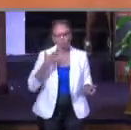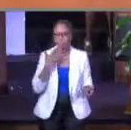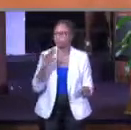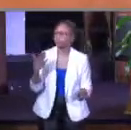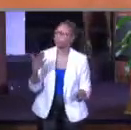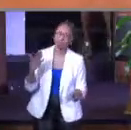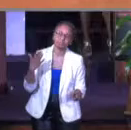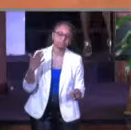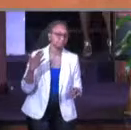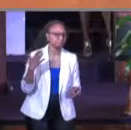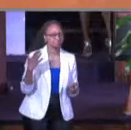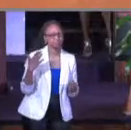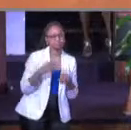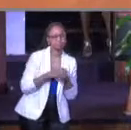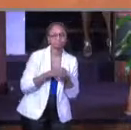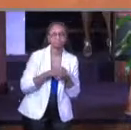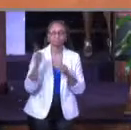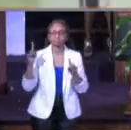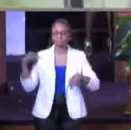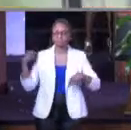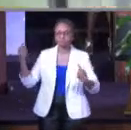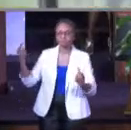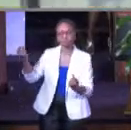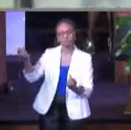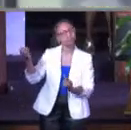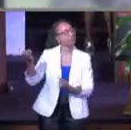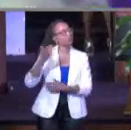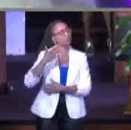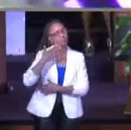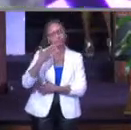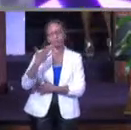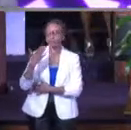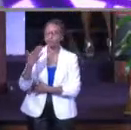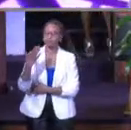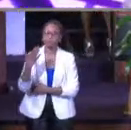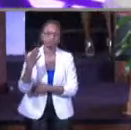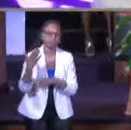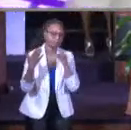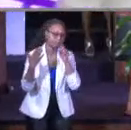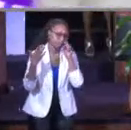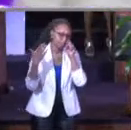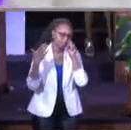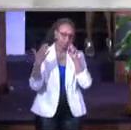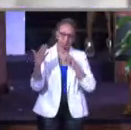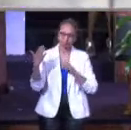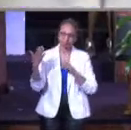yes. You've been so good.